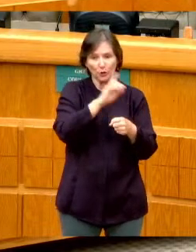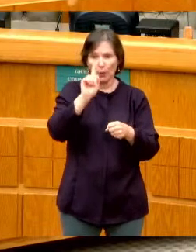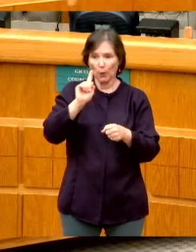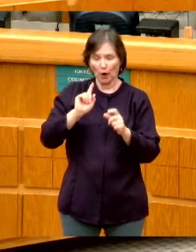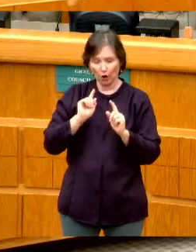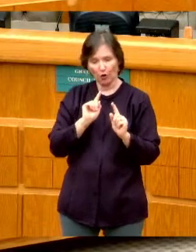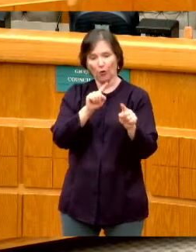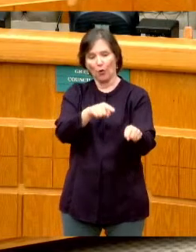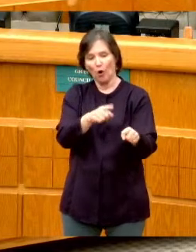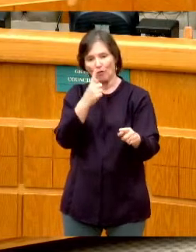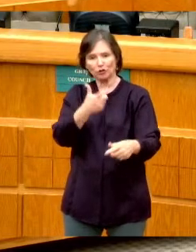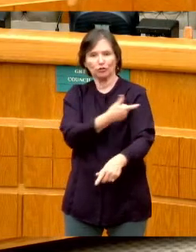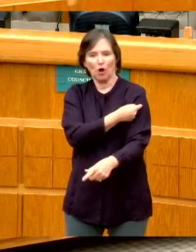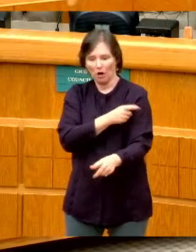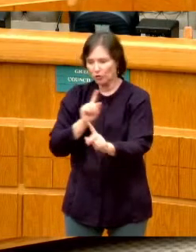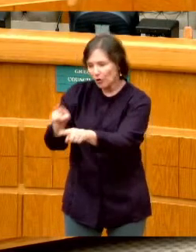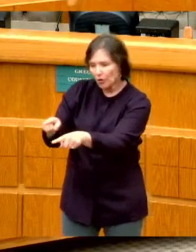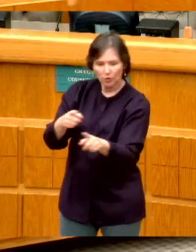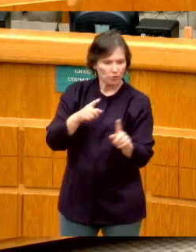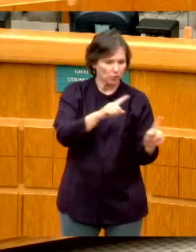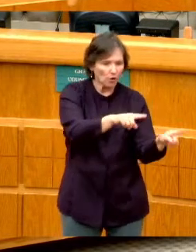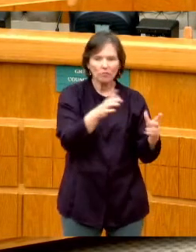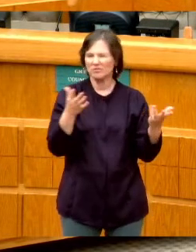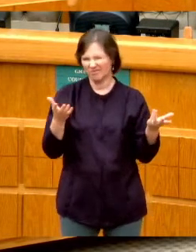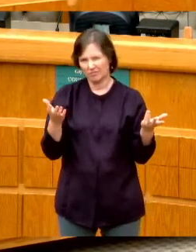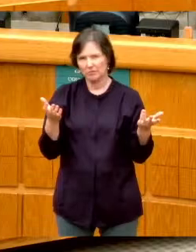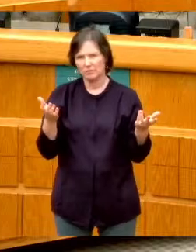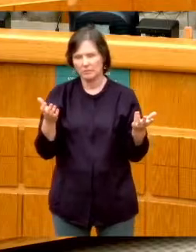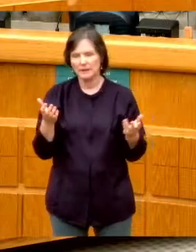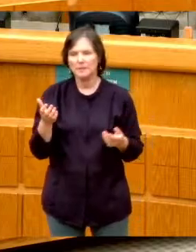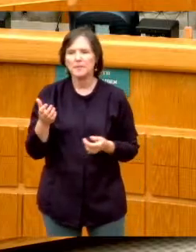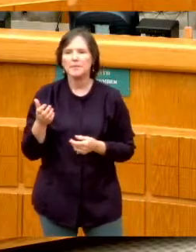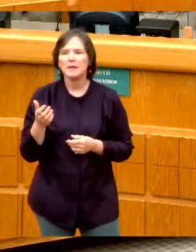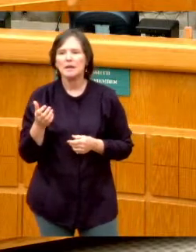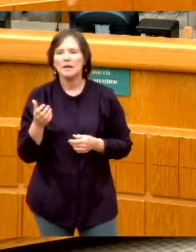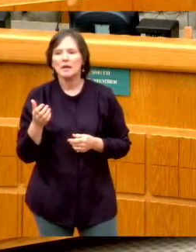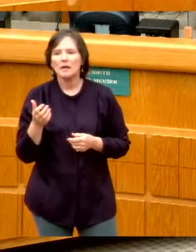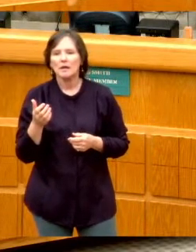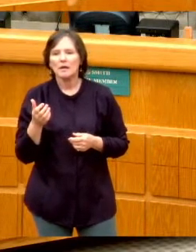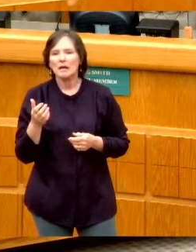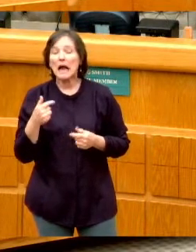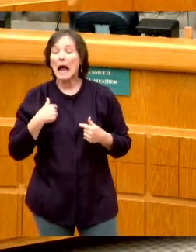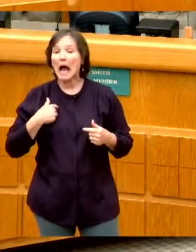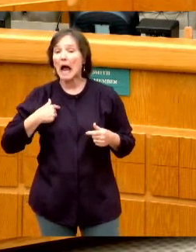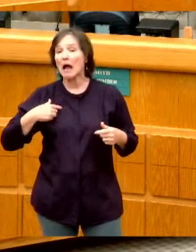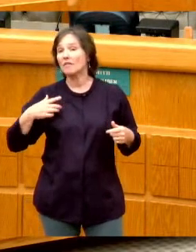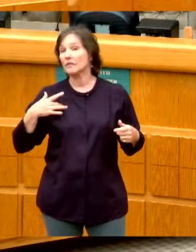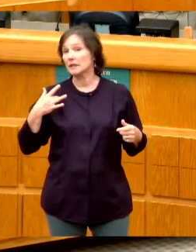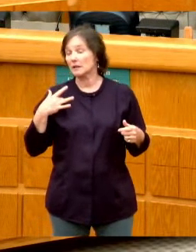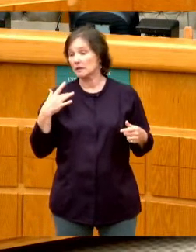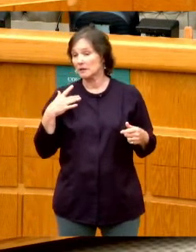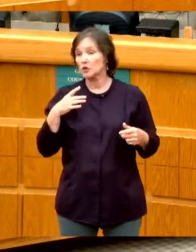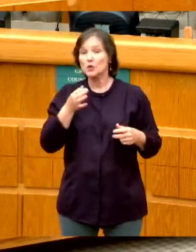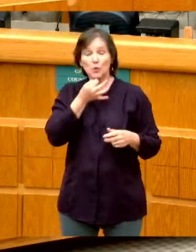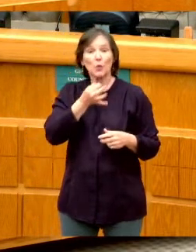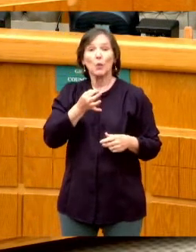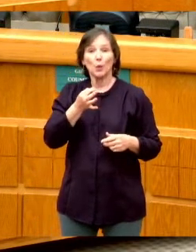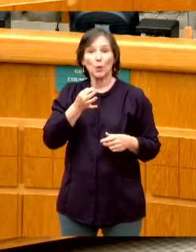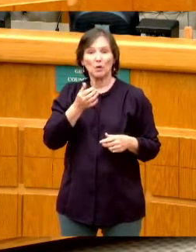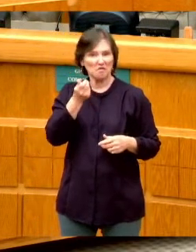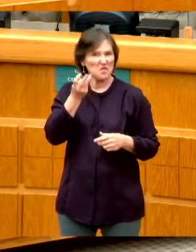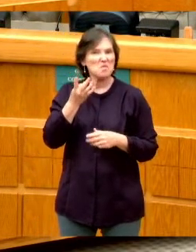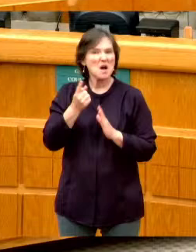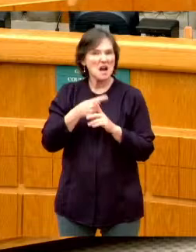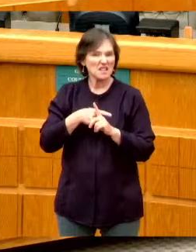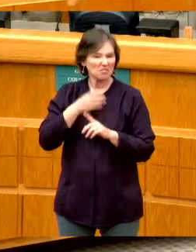my court in our opportunity to discuss our COVID-19 response that I bet very soon, in the next few months, perhaps those